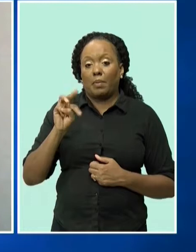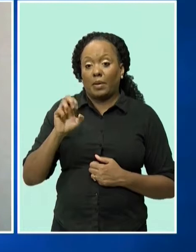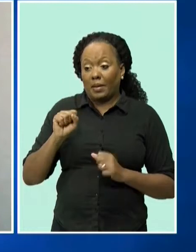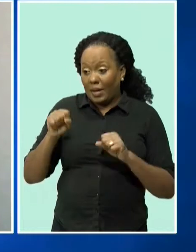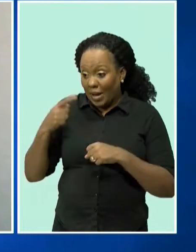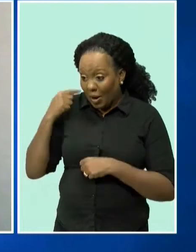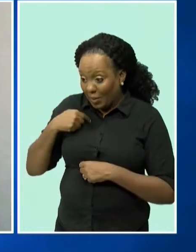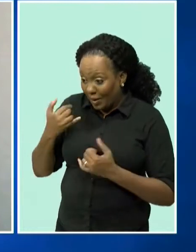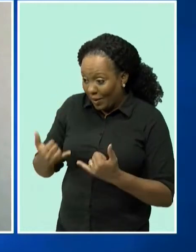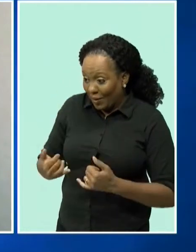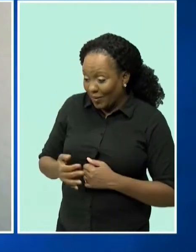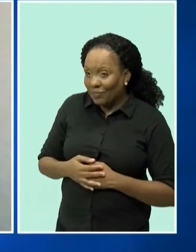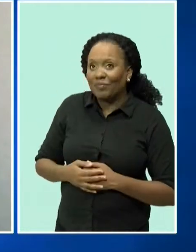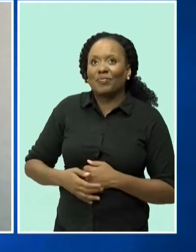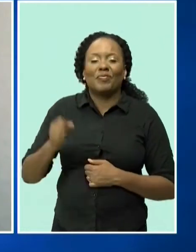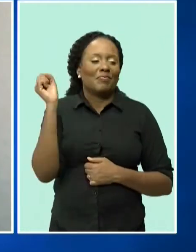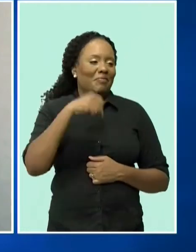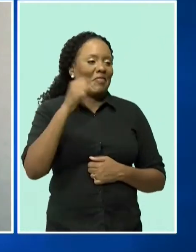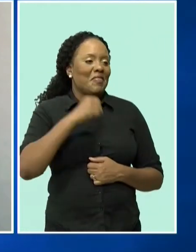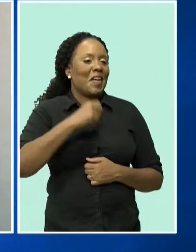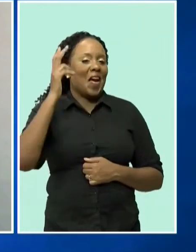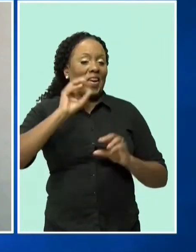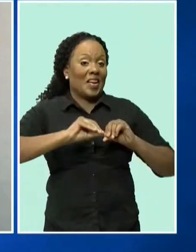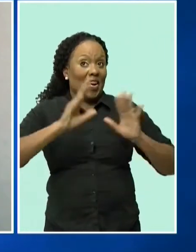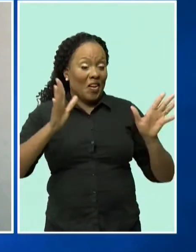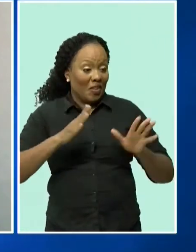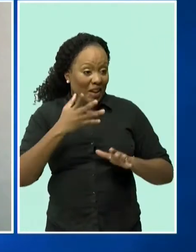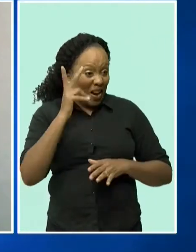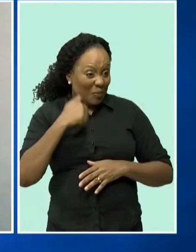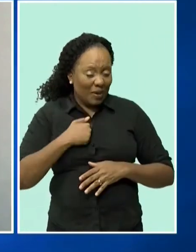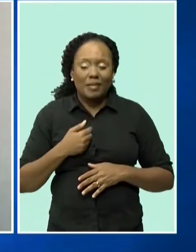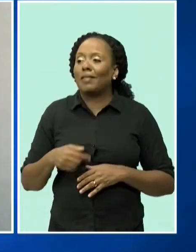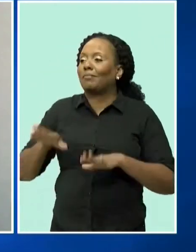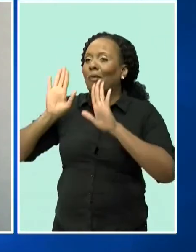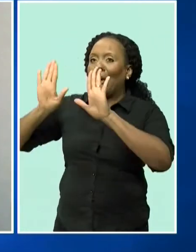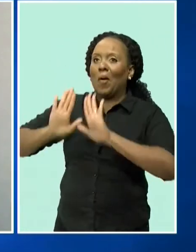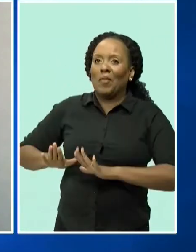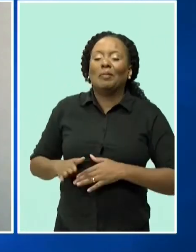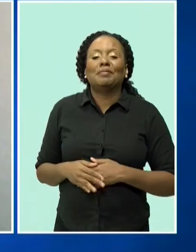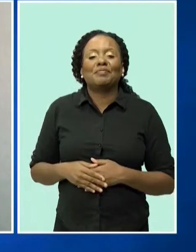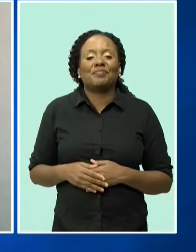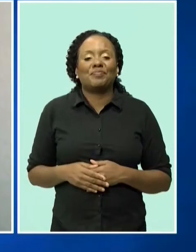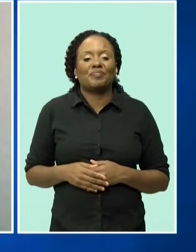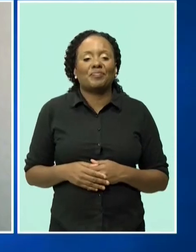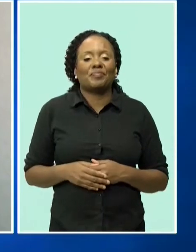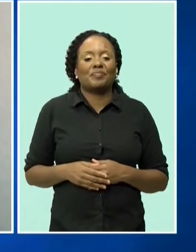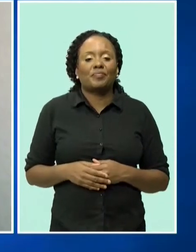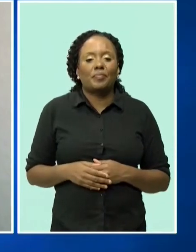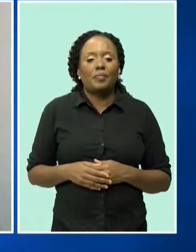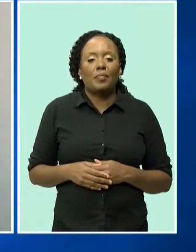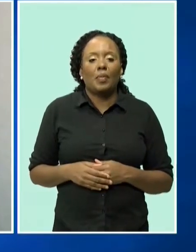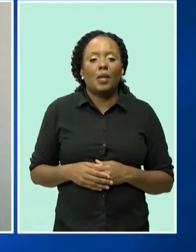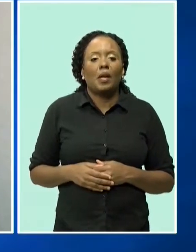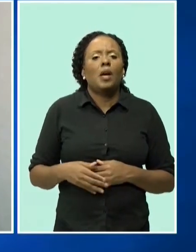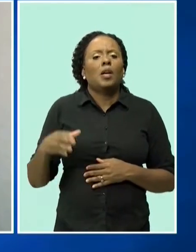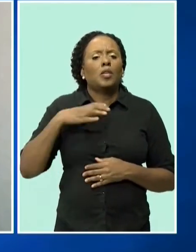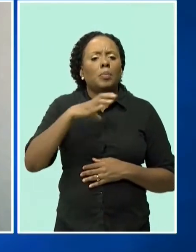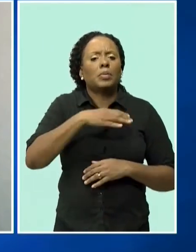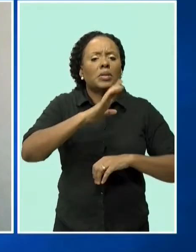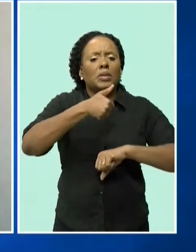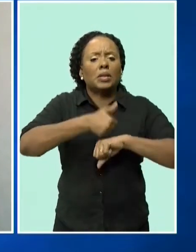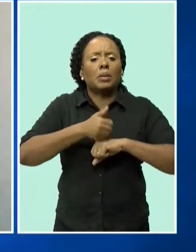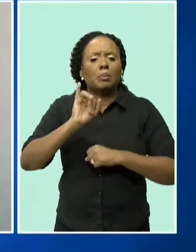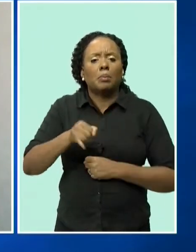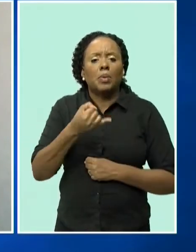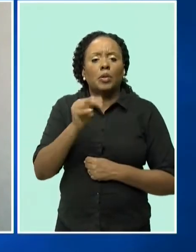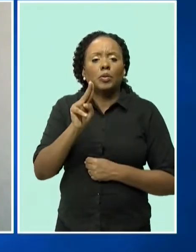now? I'm hearing you very clearly. Are you hearing me? Wonderful. Mr. Blackman, the commission was launched on June 24th.